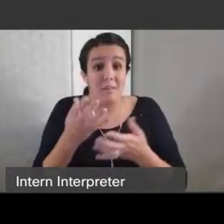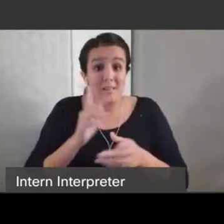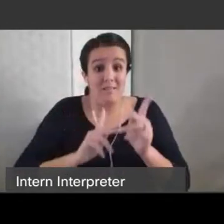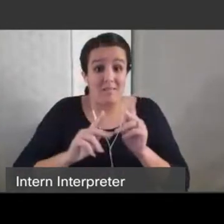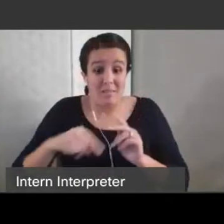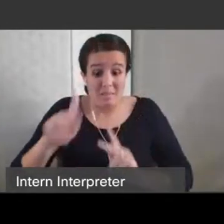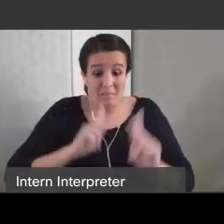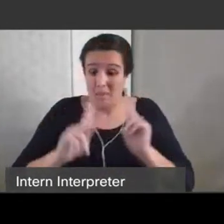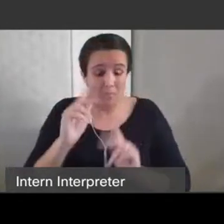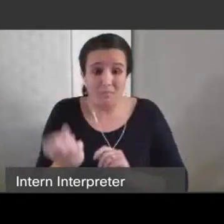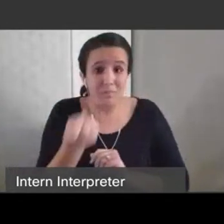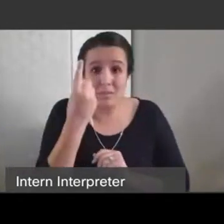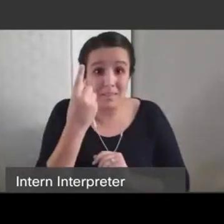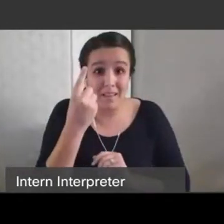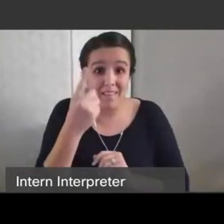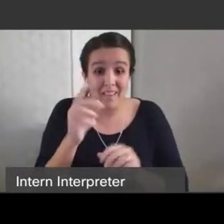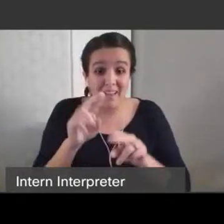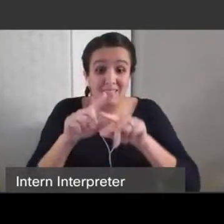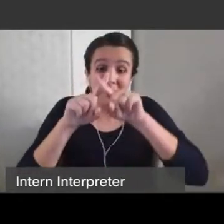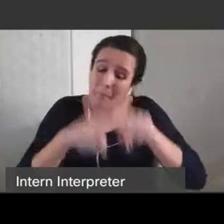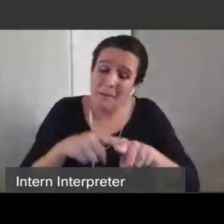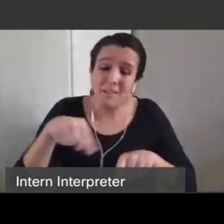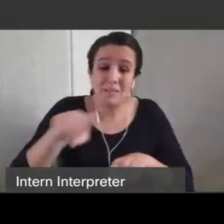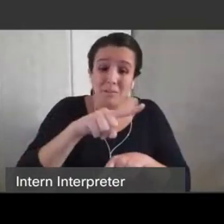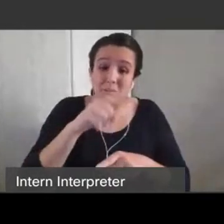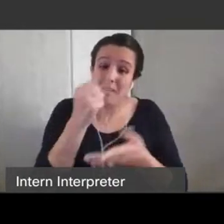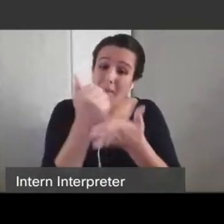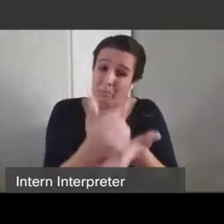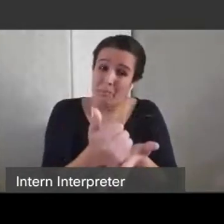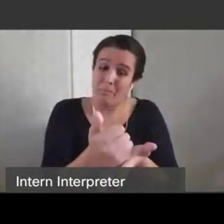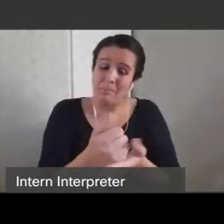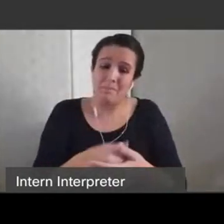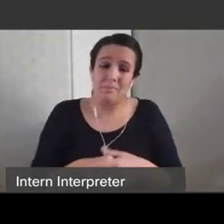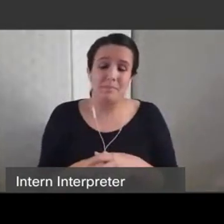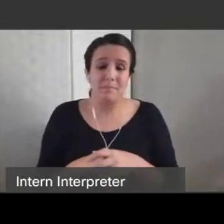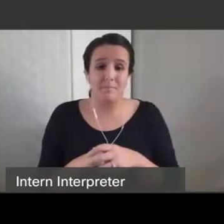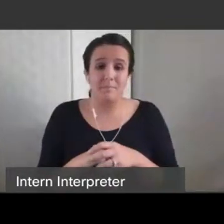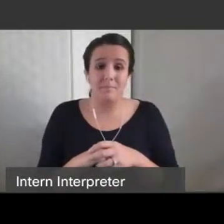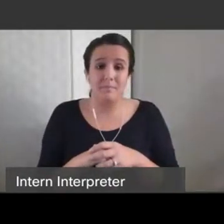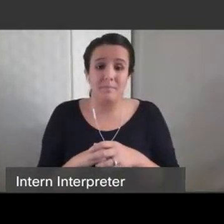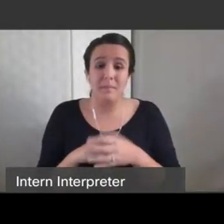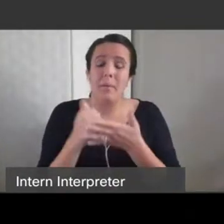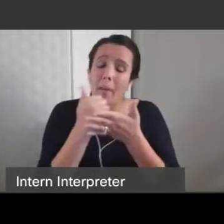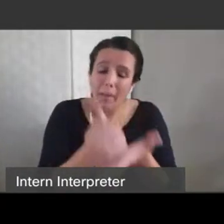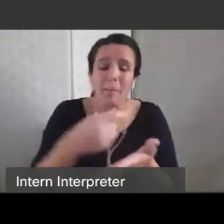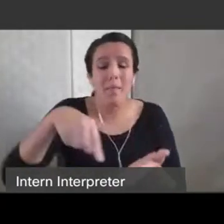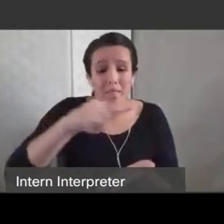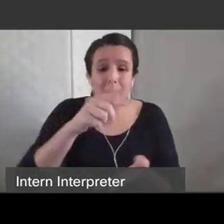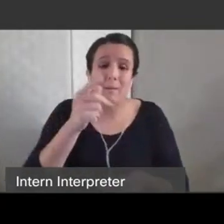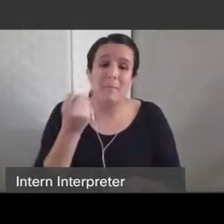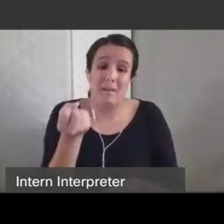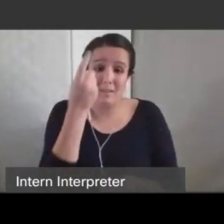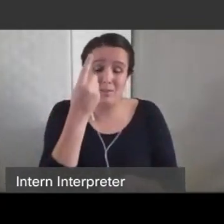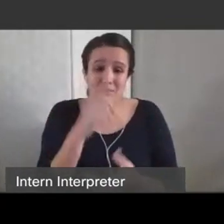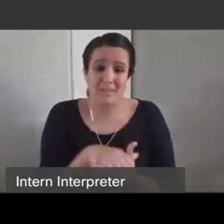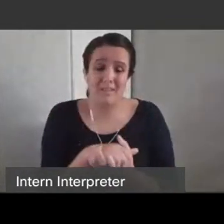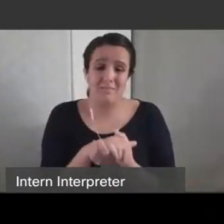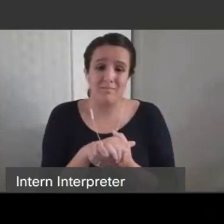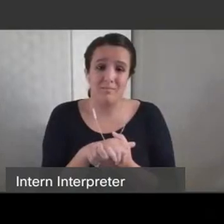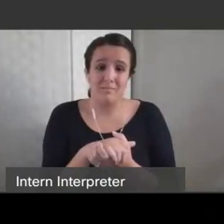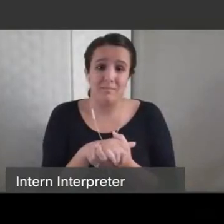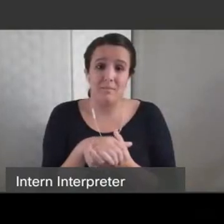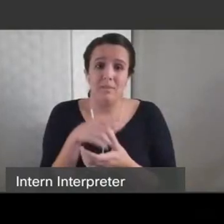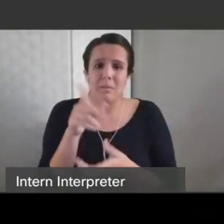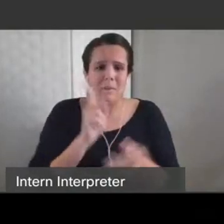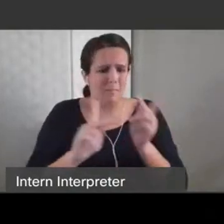don't understand. They rely on you guys to help them. Please help them. Don't do it. And let me tell you, you know